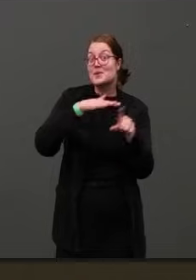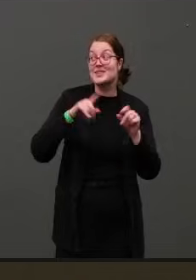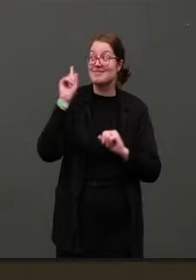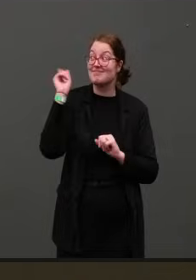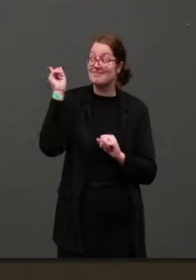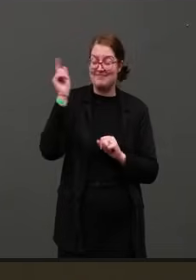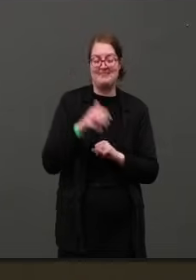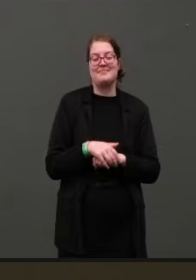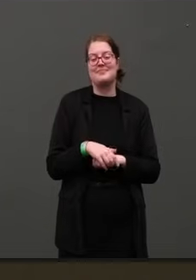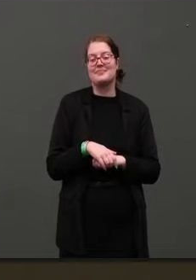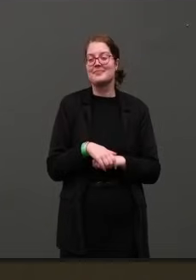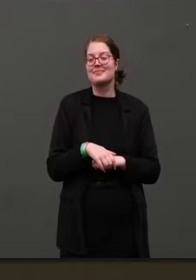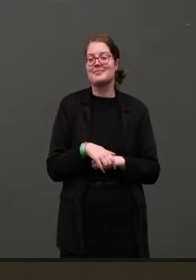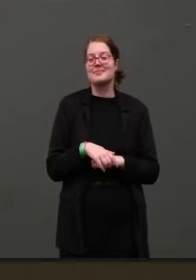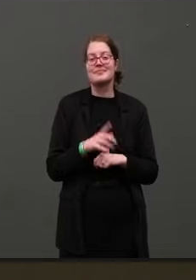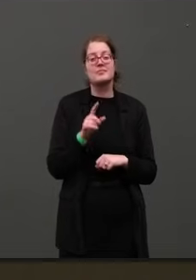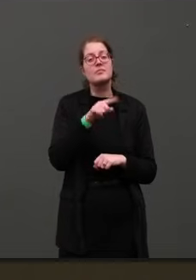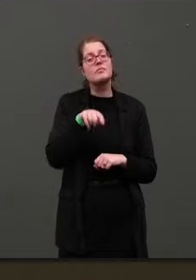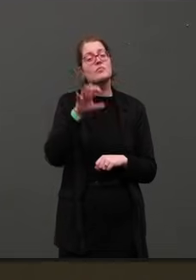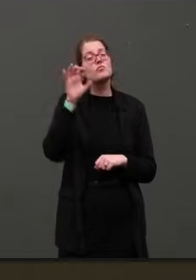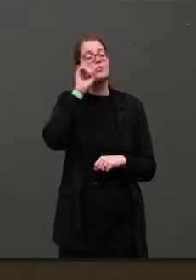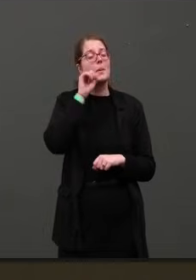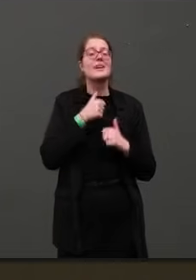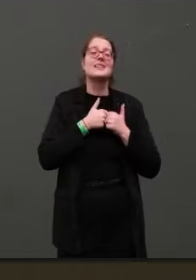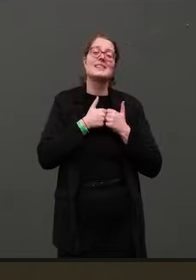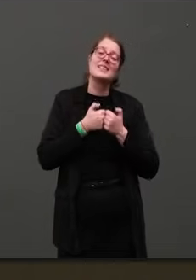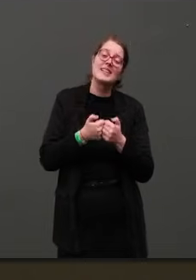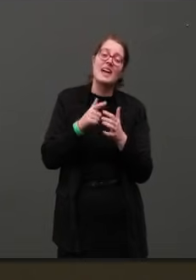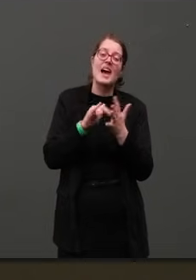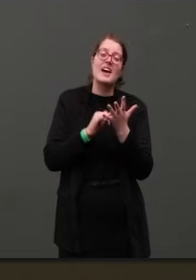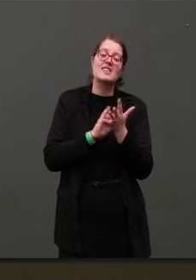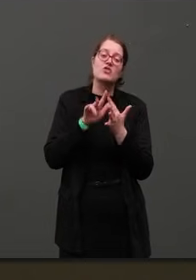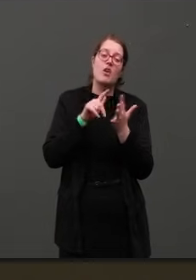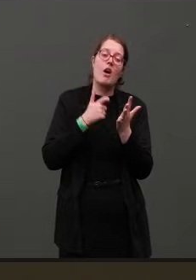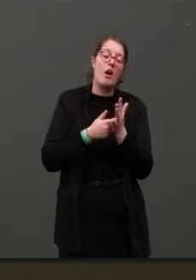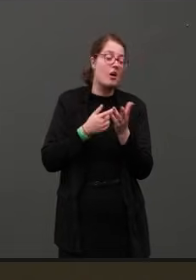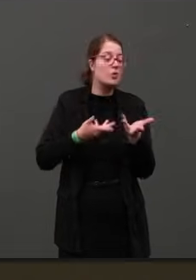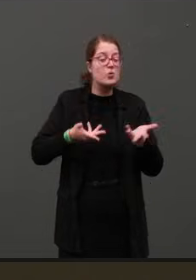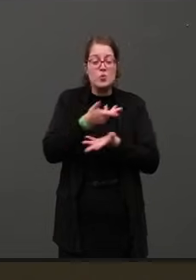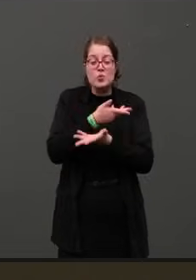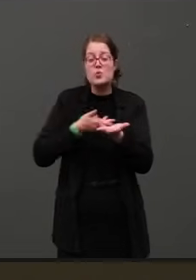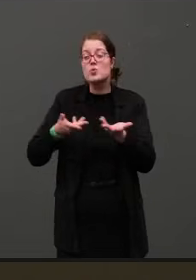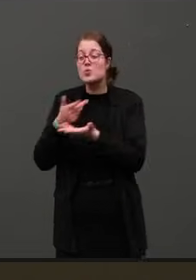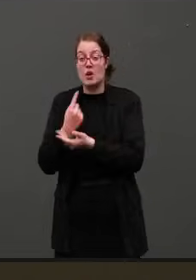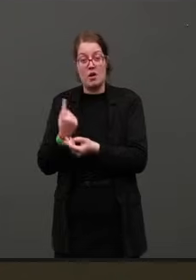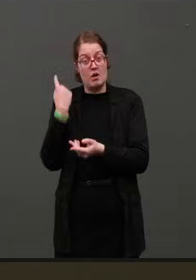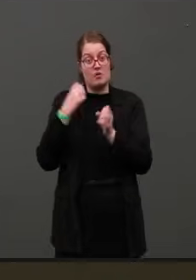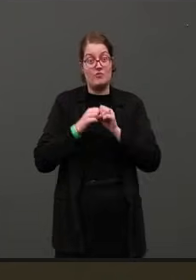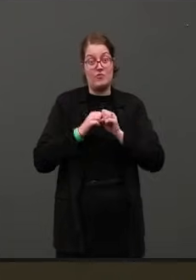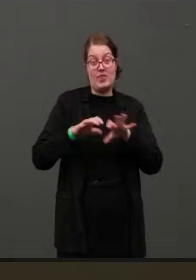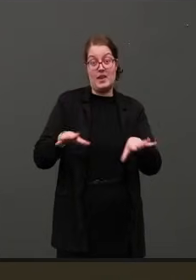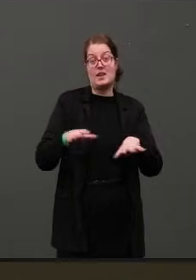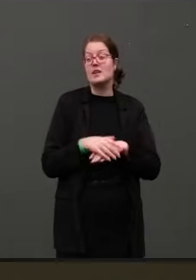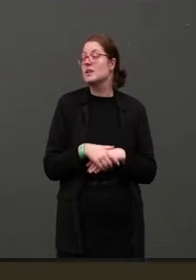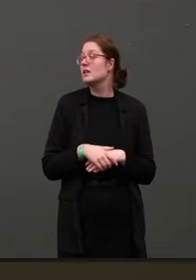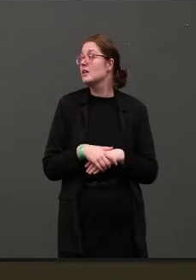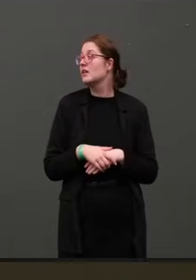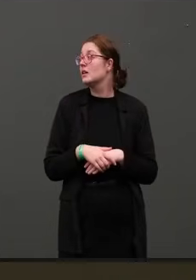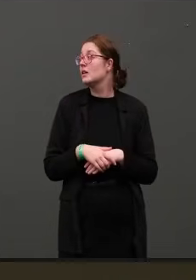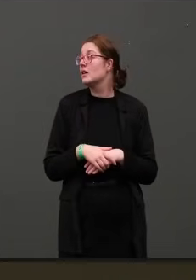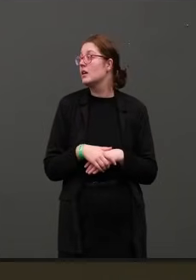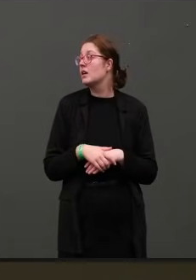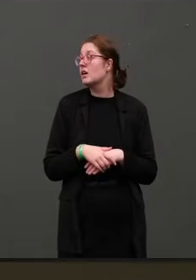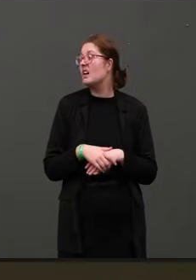people remember about Dear Esther, what everyone was talking about at the time of its release, apart from the tedious, is it a game,